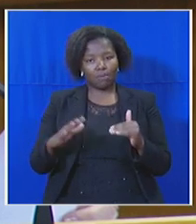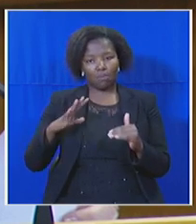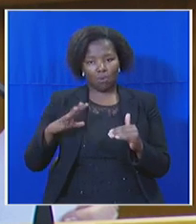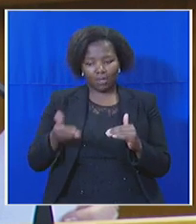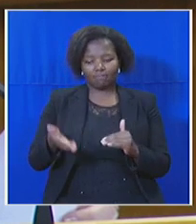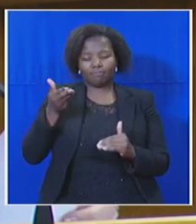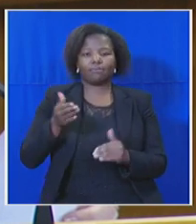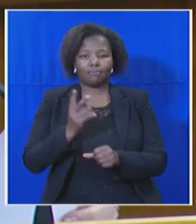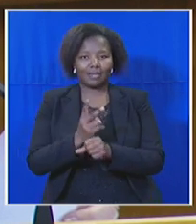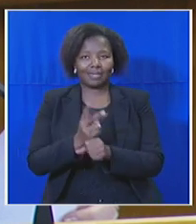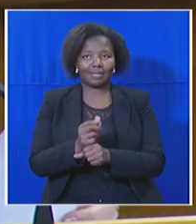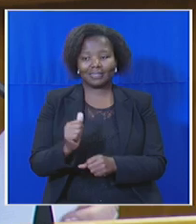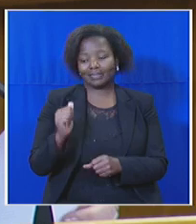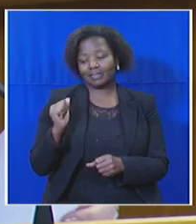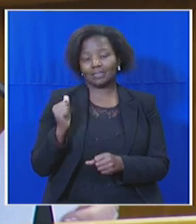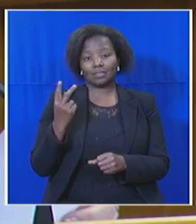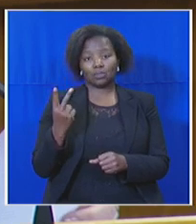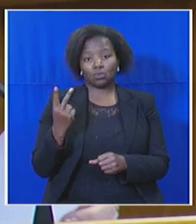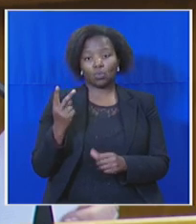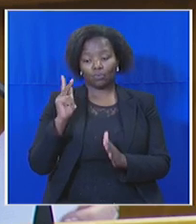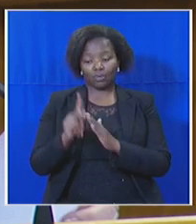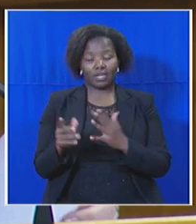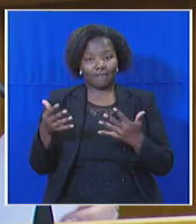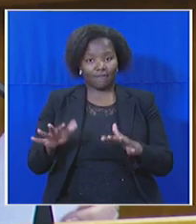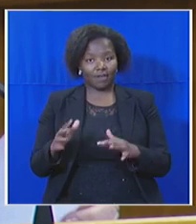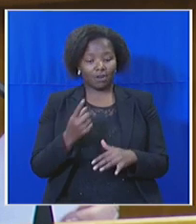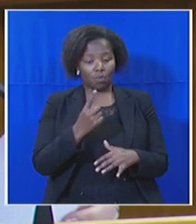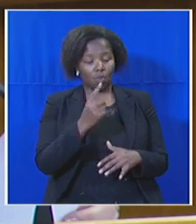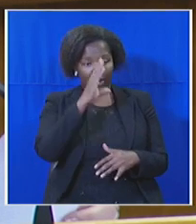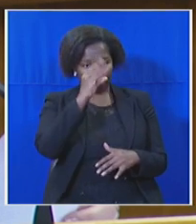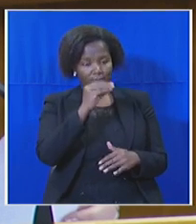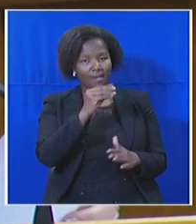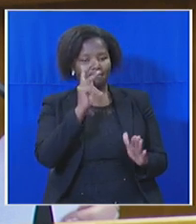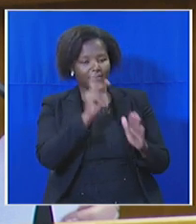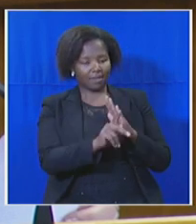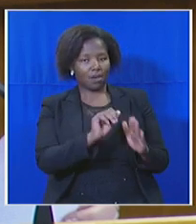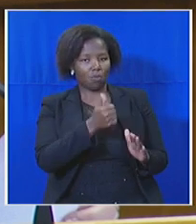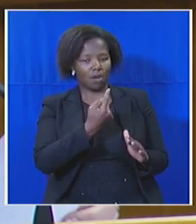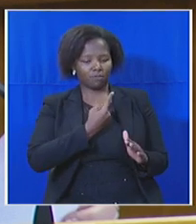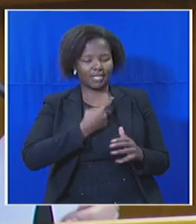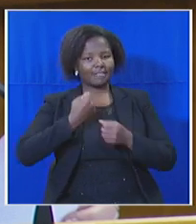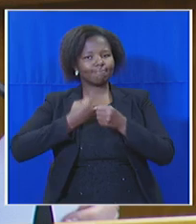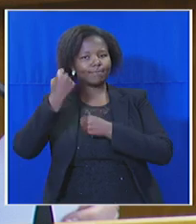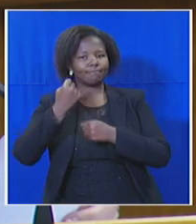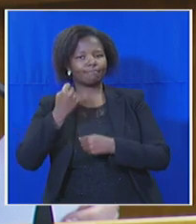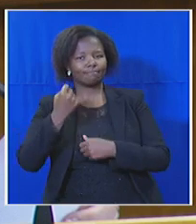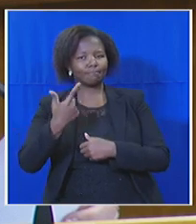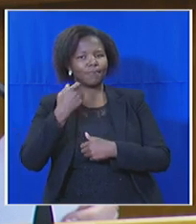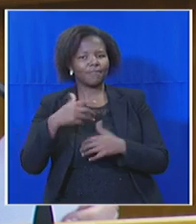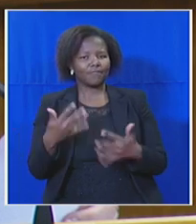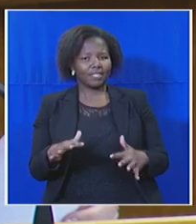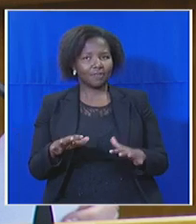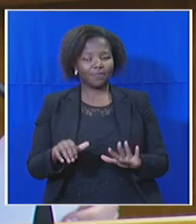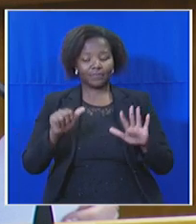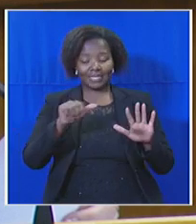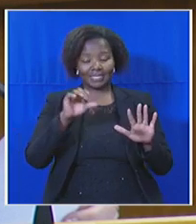again, as yesterday 2 more were murdered and 1 man killed his wife and then committed suicide. 61 of our officers have